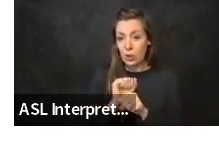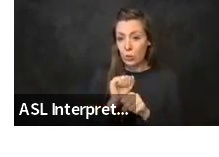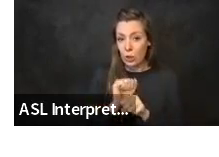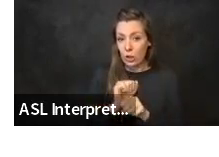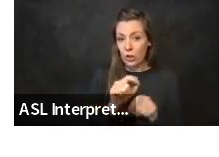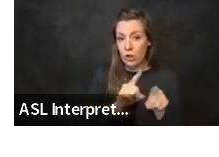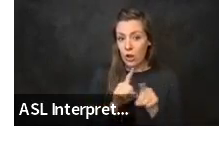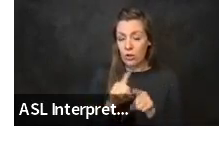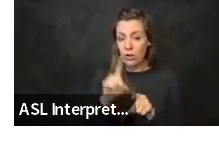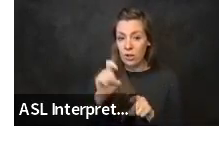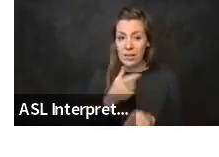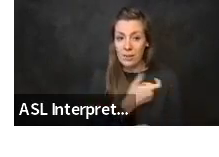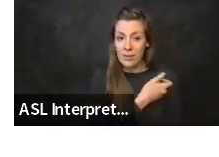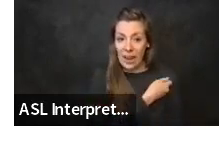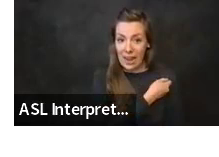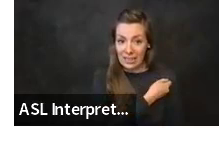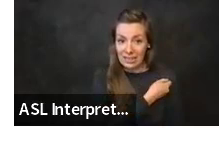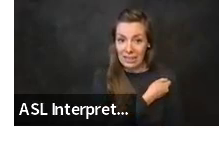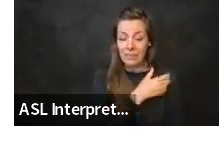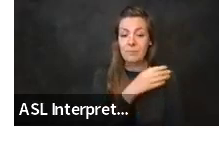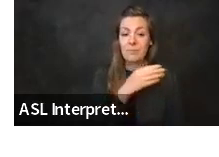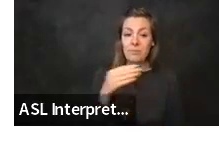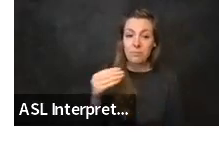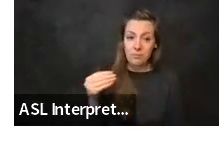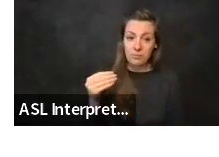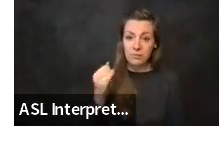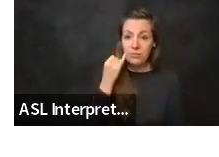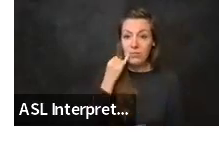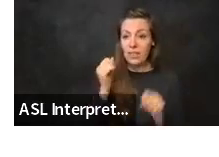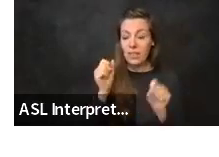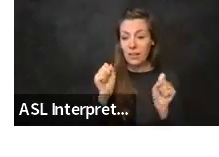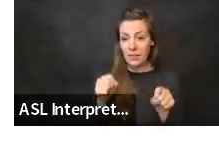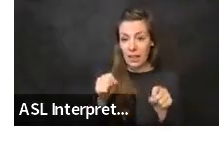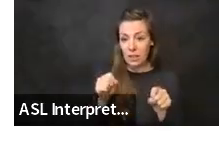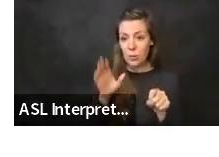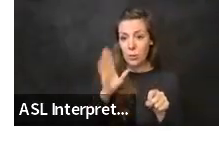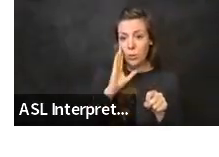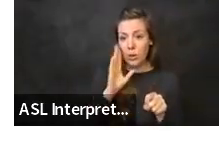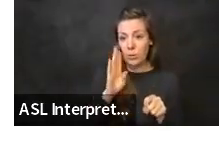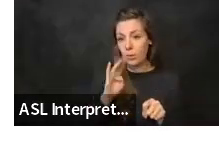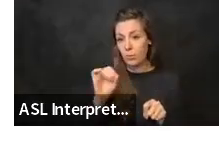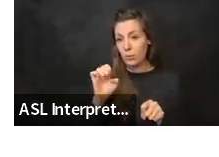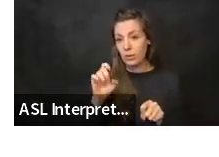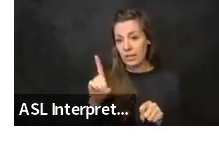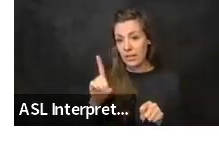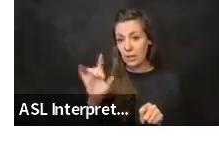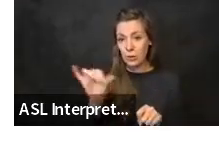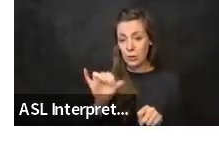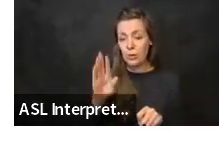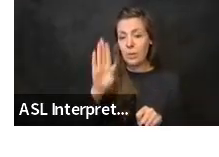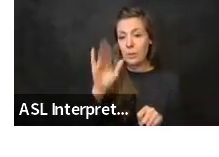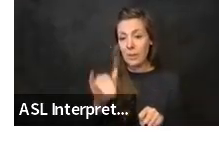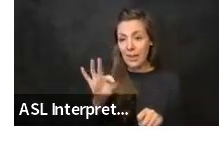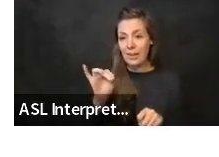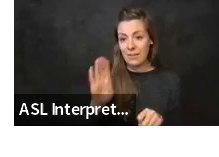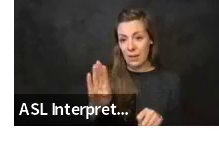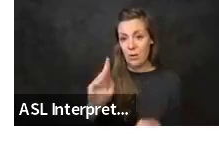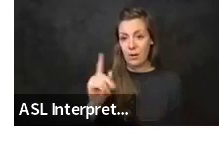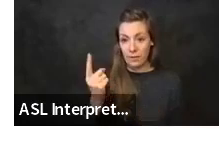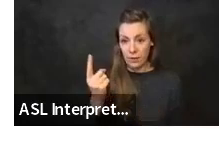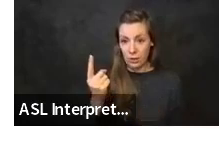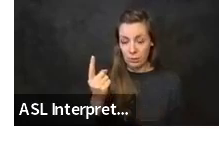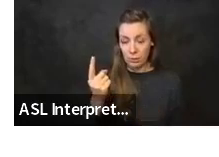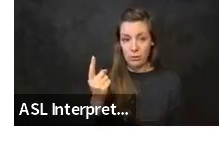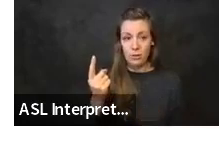be vaccinated and, if eligible, boosted by February 1st,